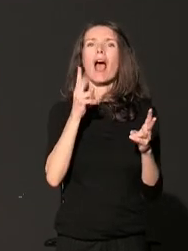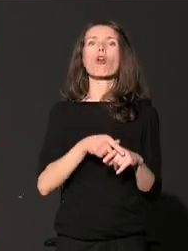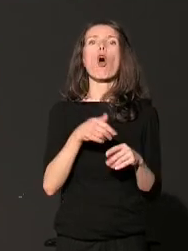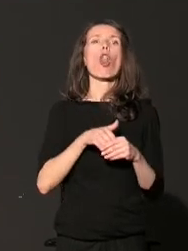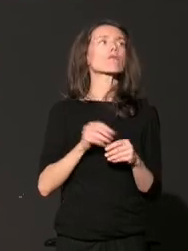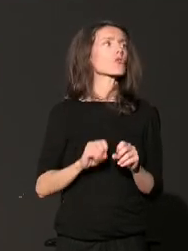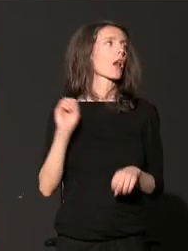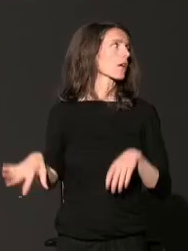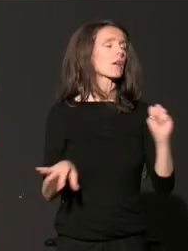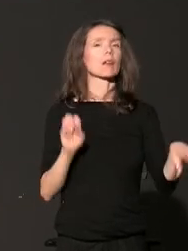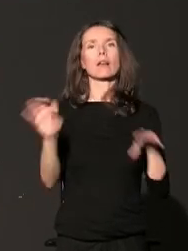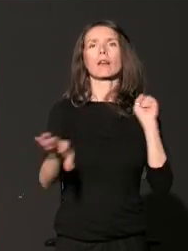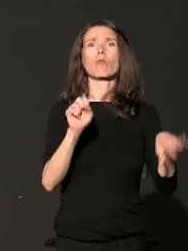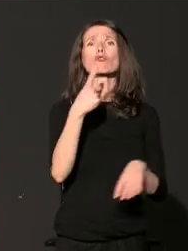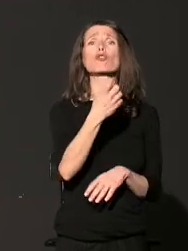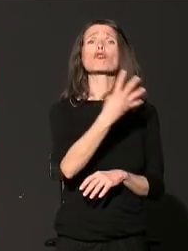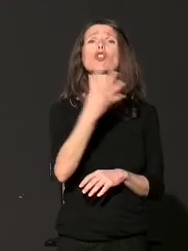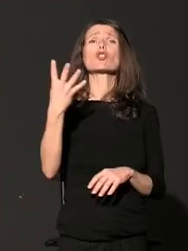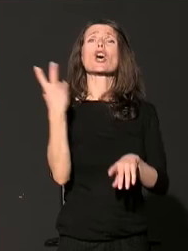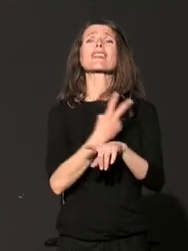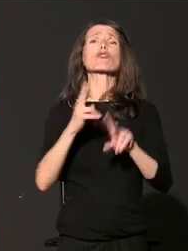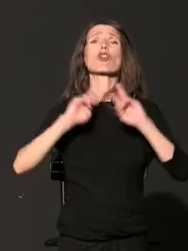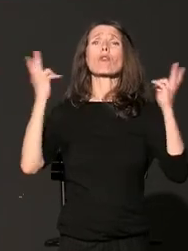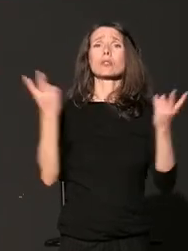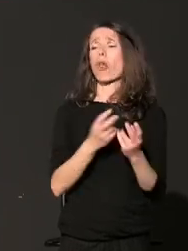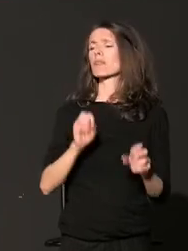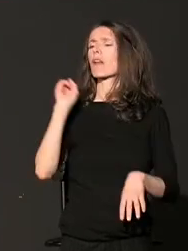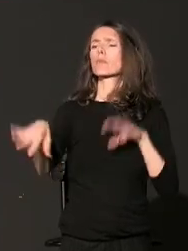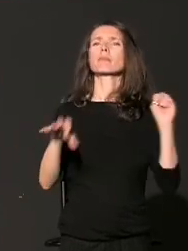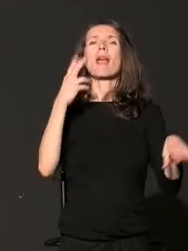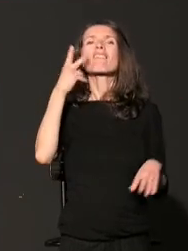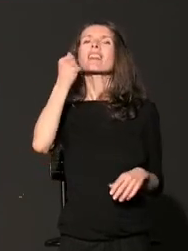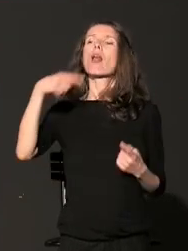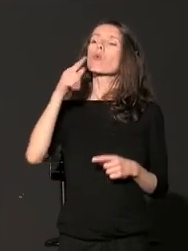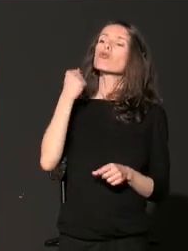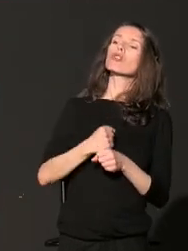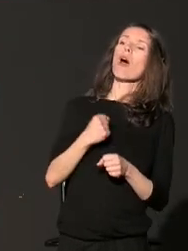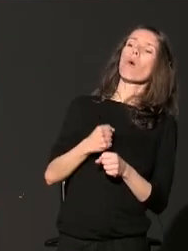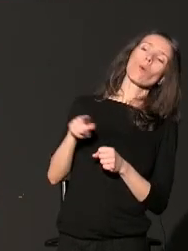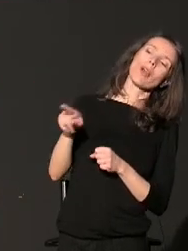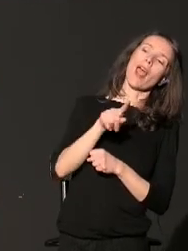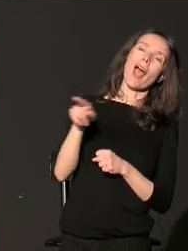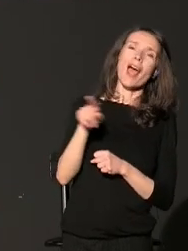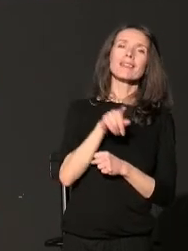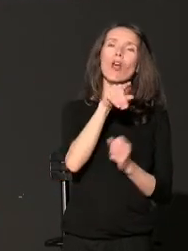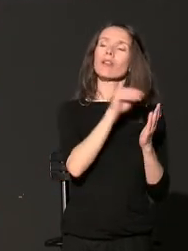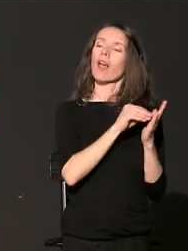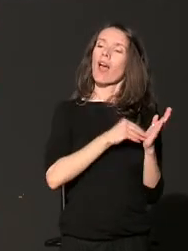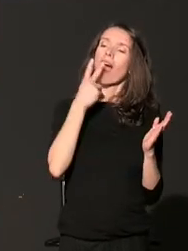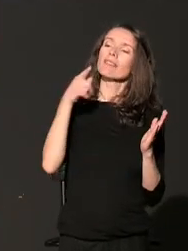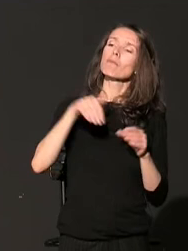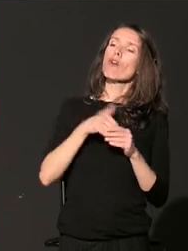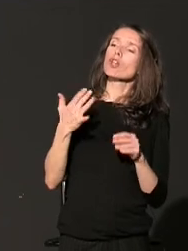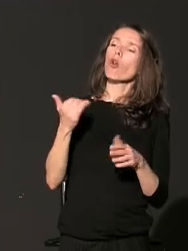And then they ranked the countries on the amount of time that they returned the wallet. And I'm happy to say that Serbia actually came up in number 12